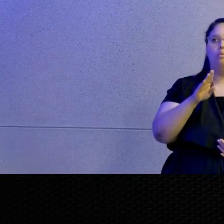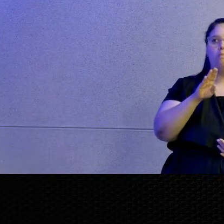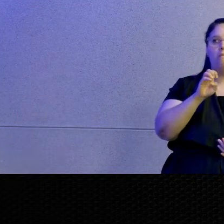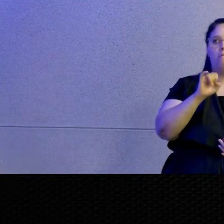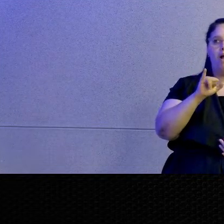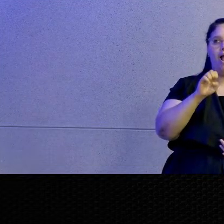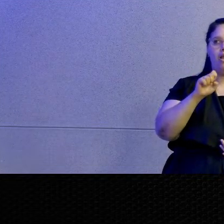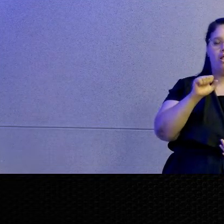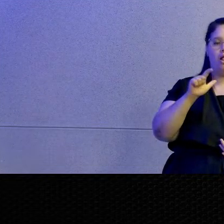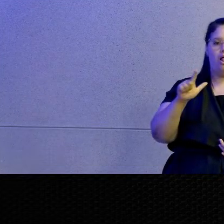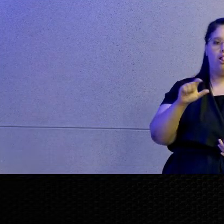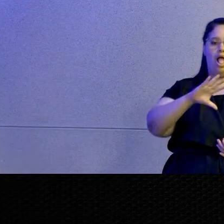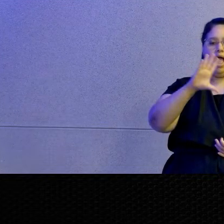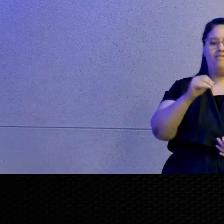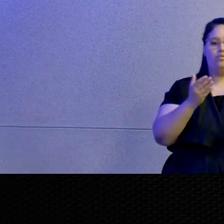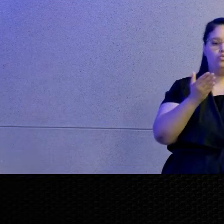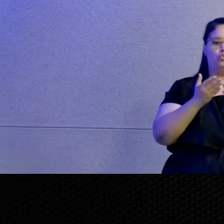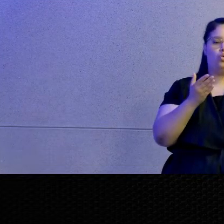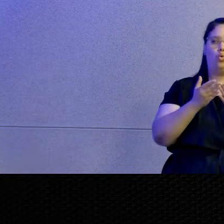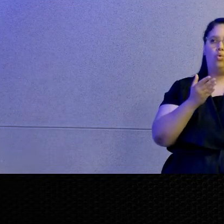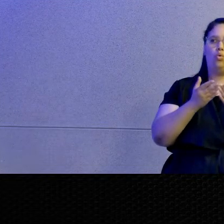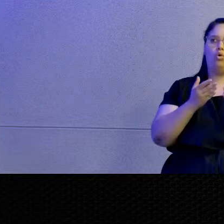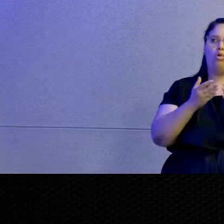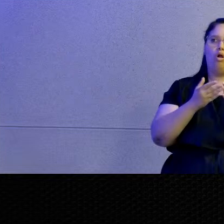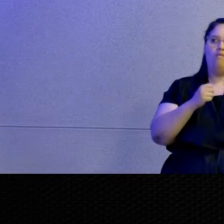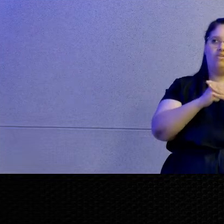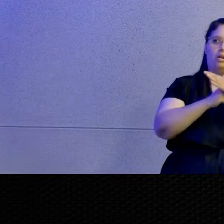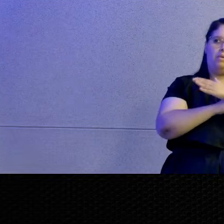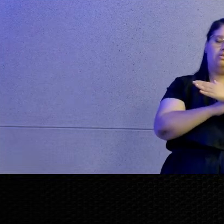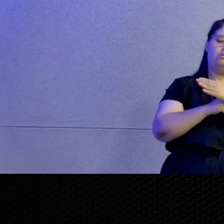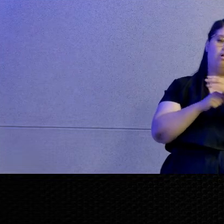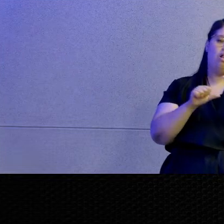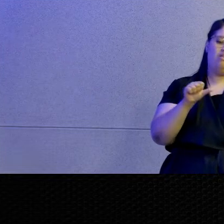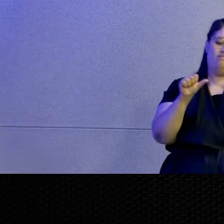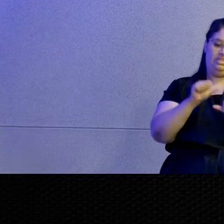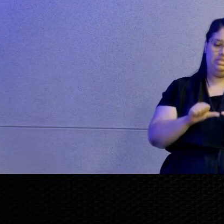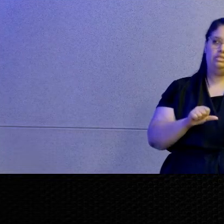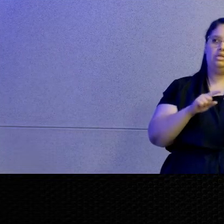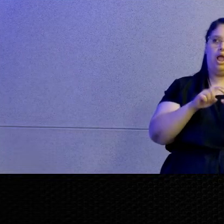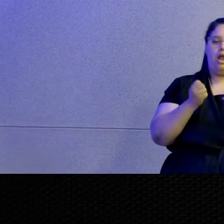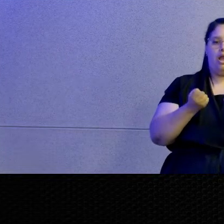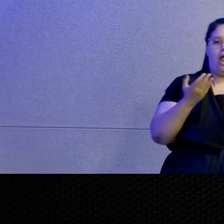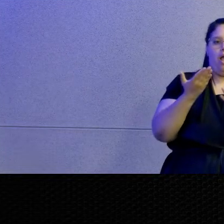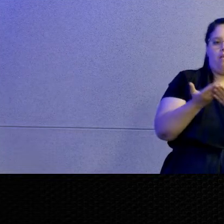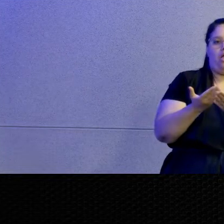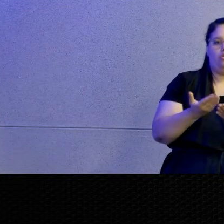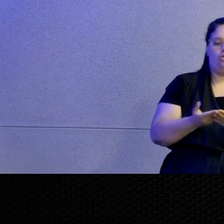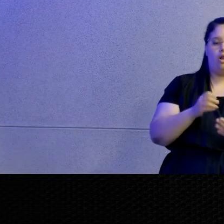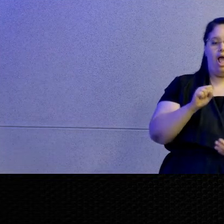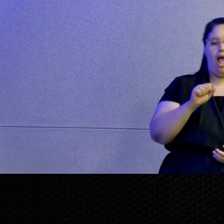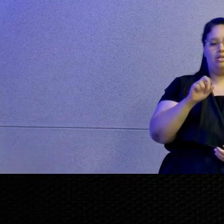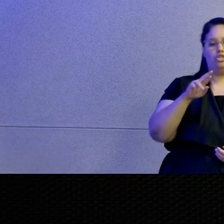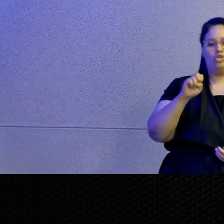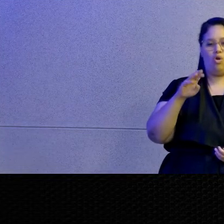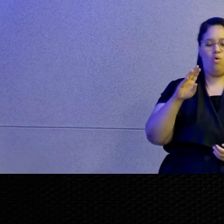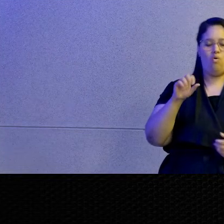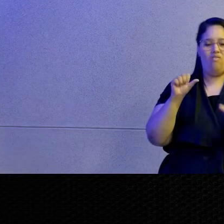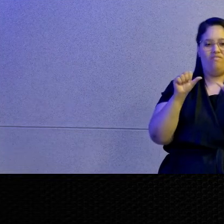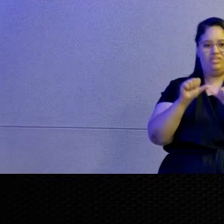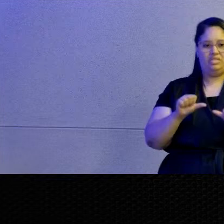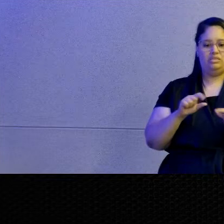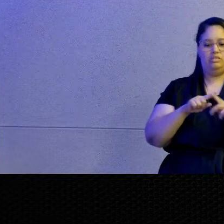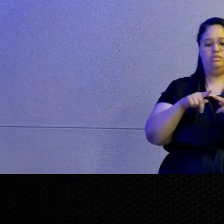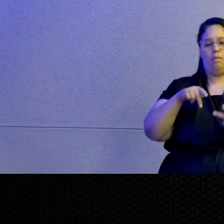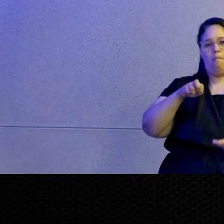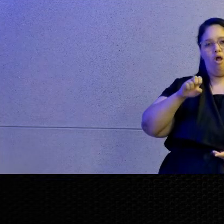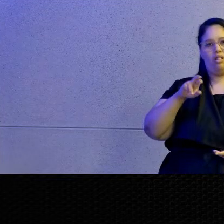African School of Fundamental Physics and Applications, where most of the topics, astrophysics, particle physics as well,